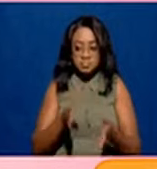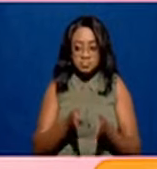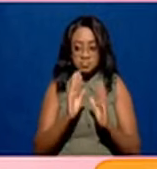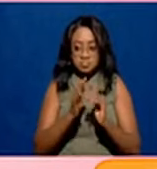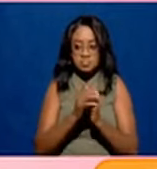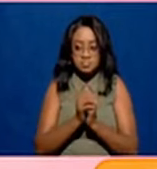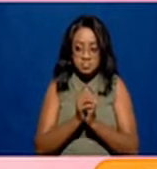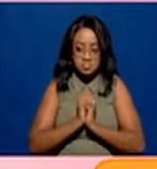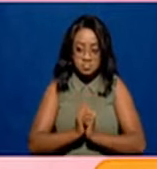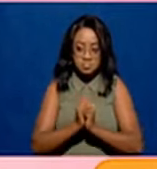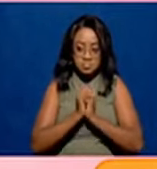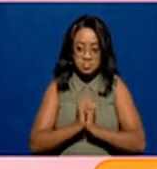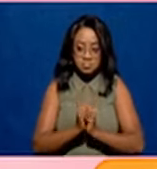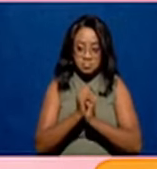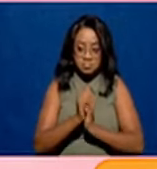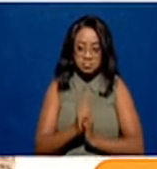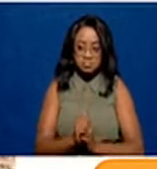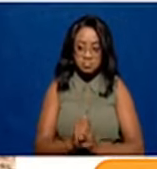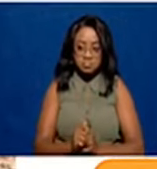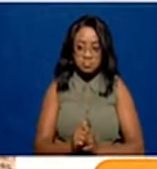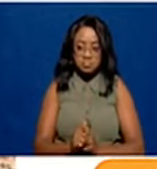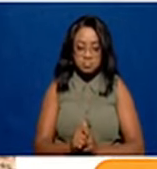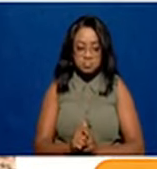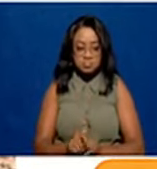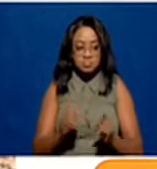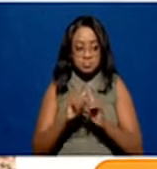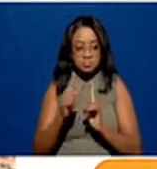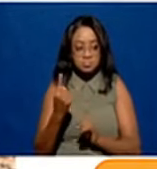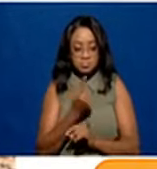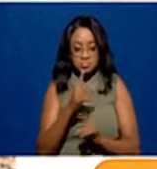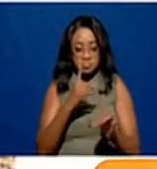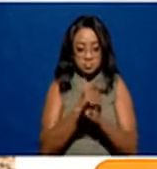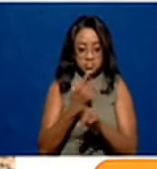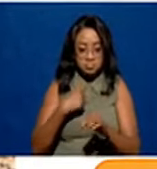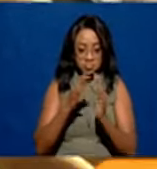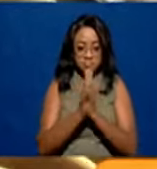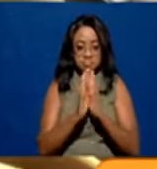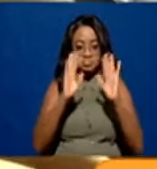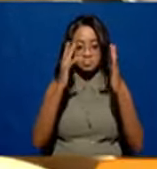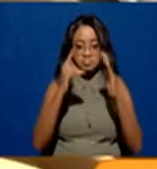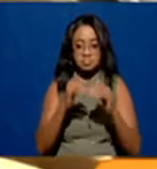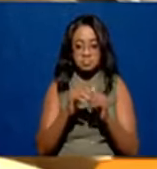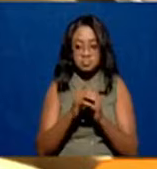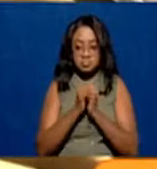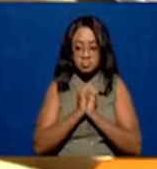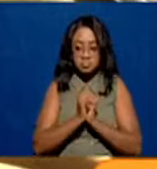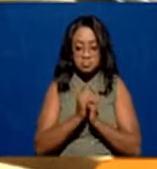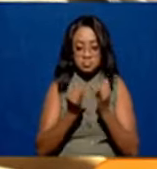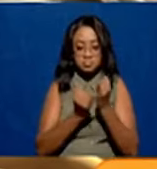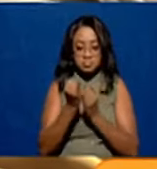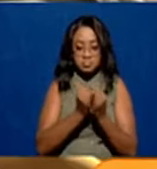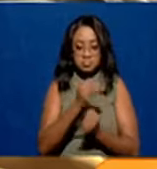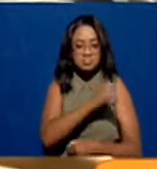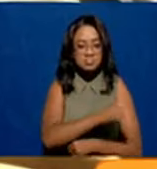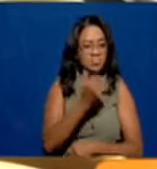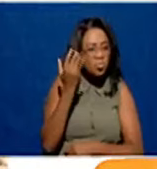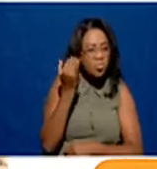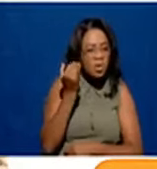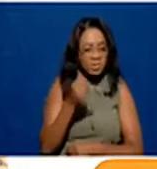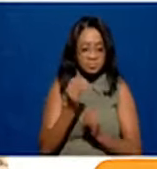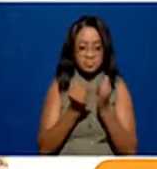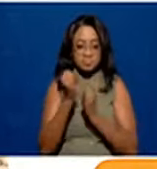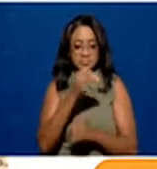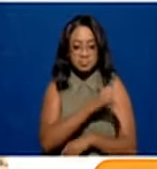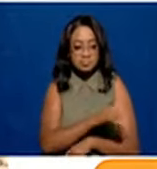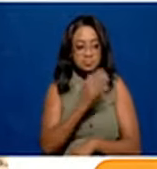of practicing their faith. The only difference is that they celebrate their masses on Saturday evening. Why Saturday evening? I think